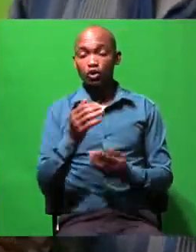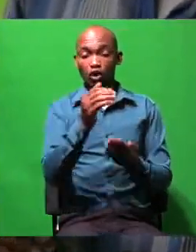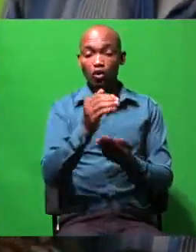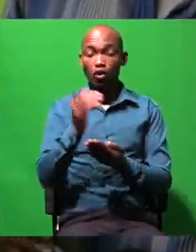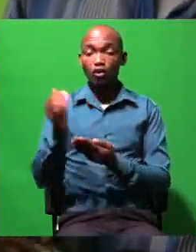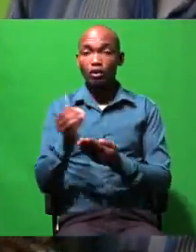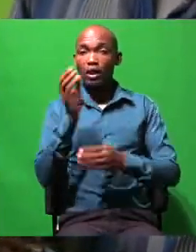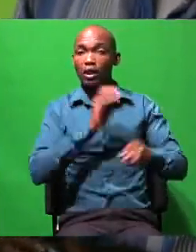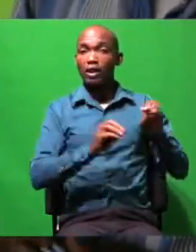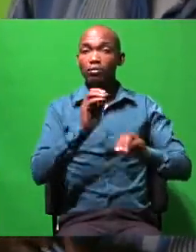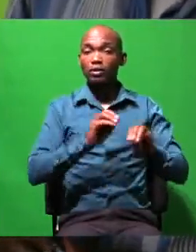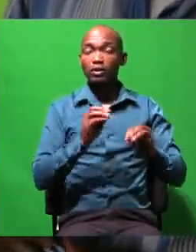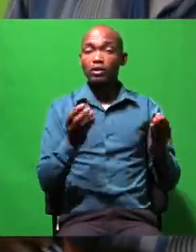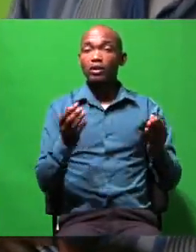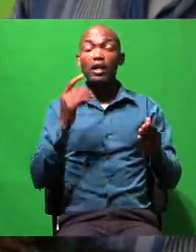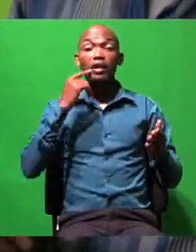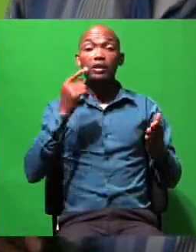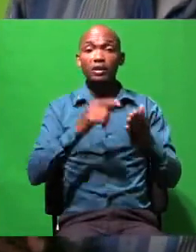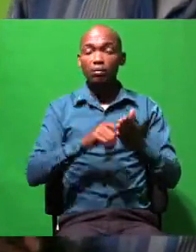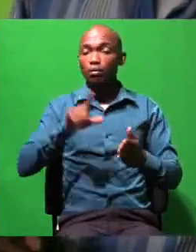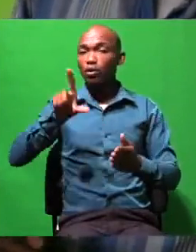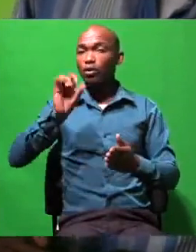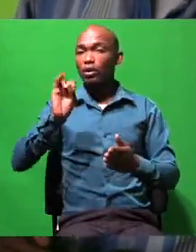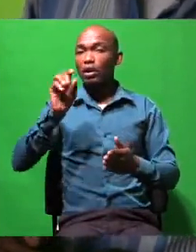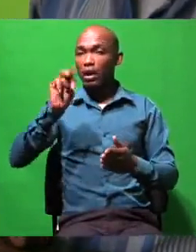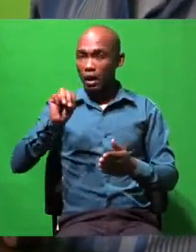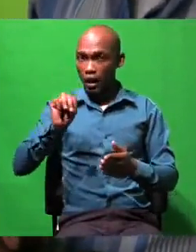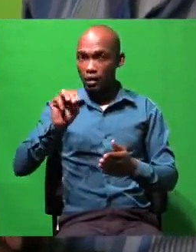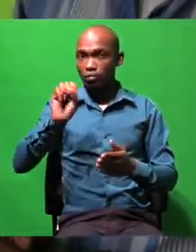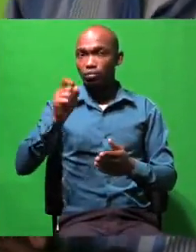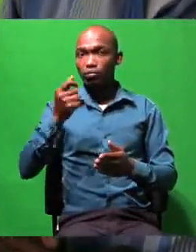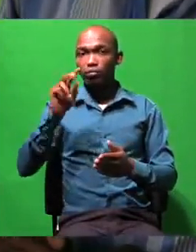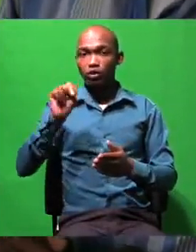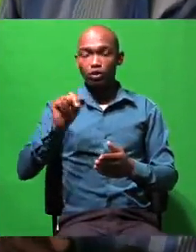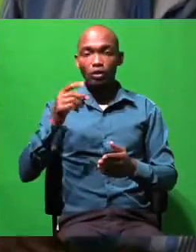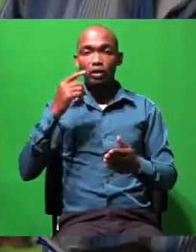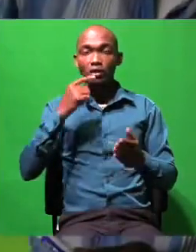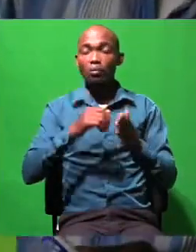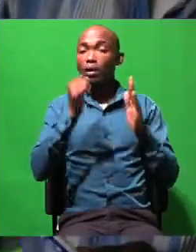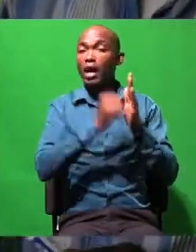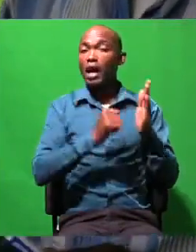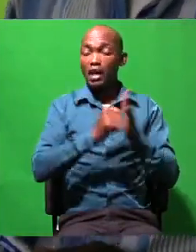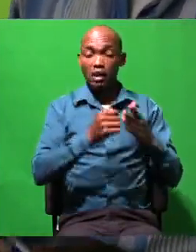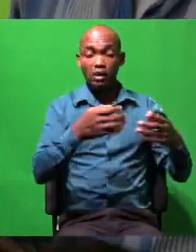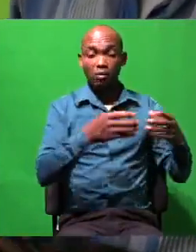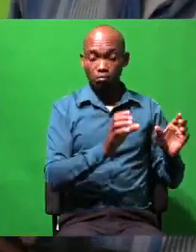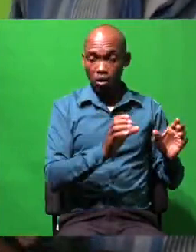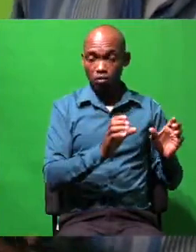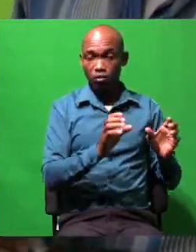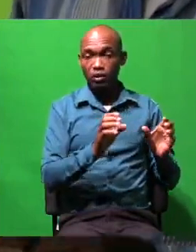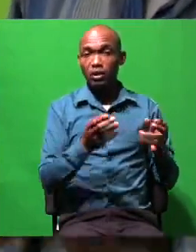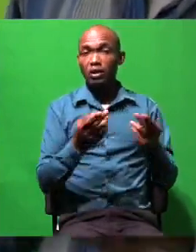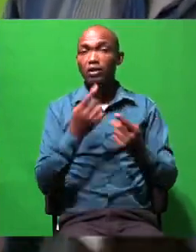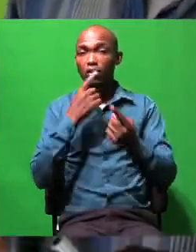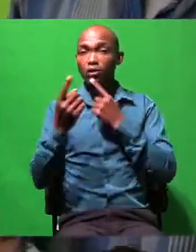contain chemicals. For example, we have limestone, calcium carbonate, and we have iron compound. So we